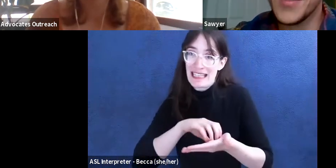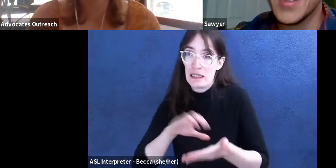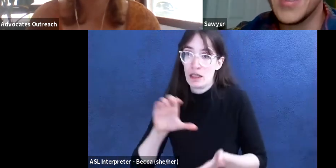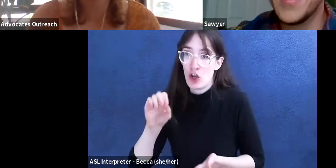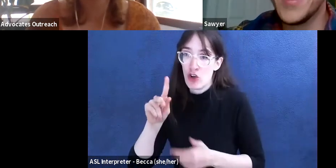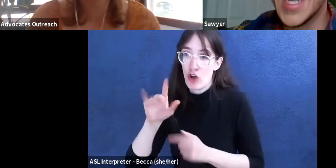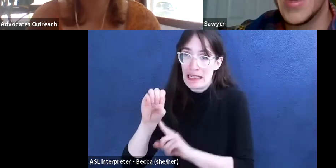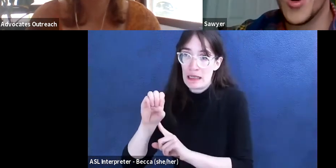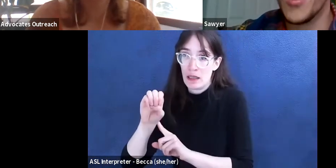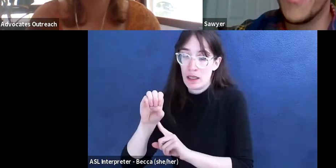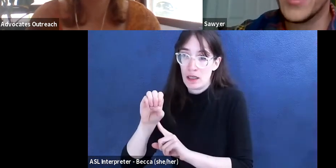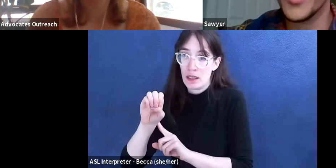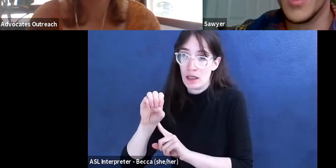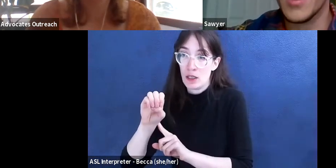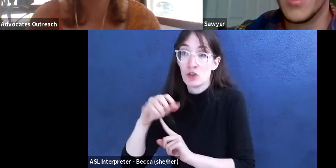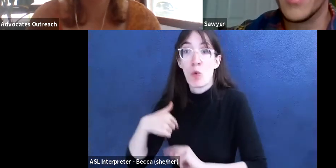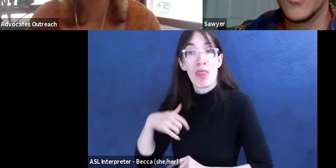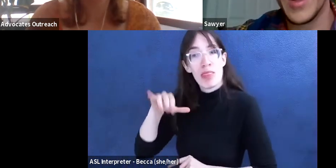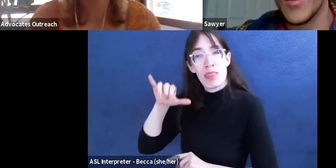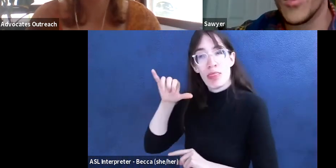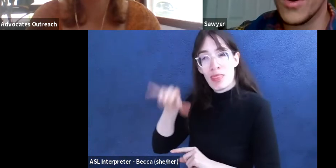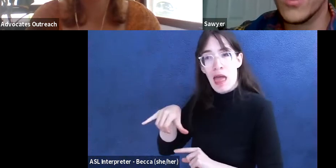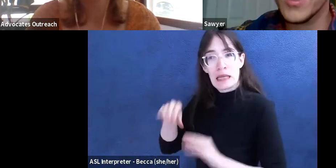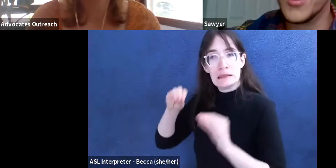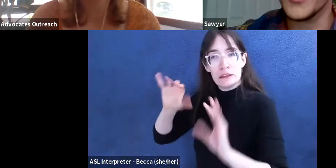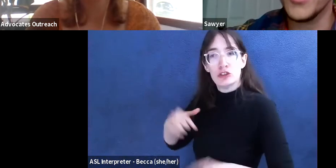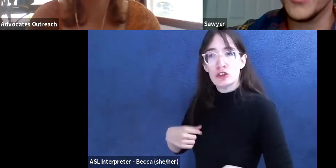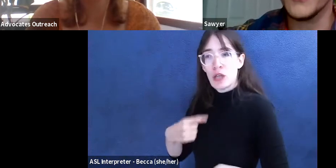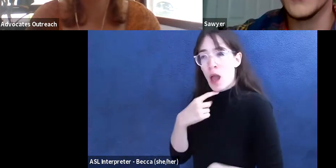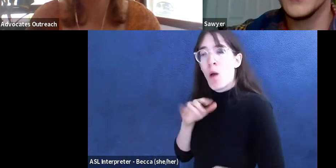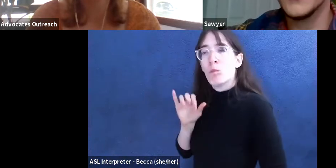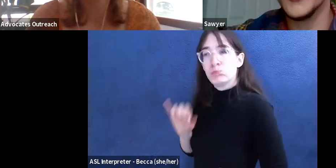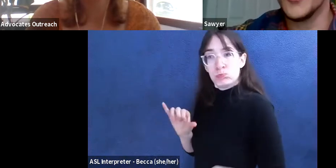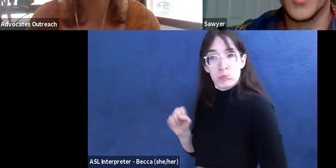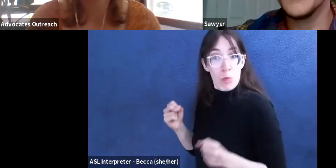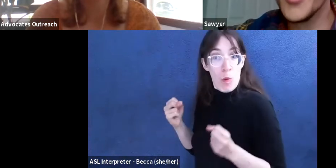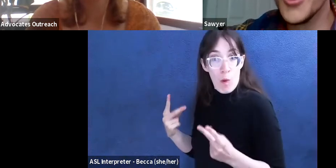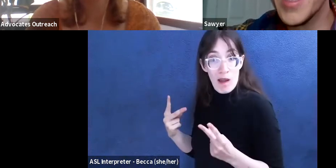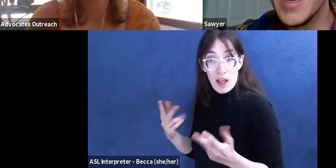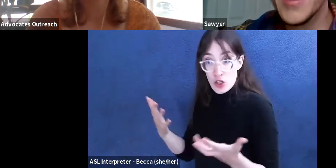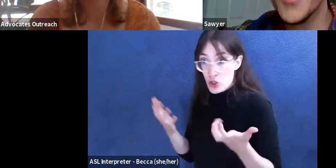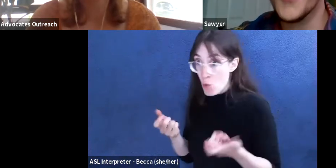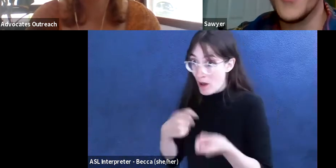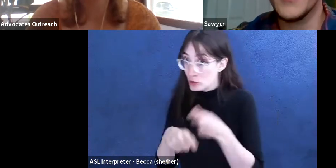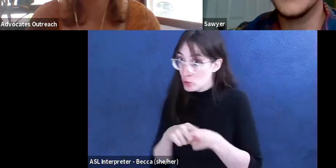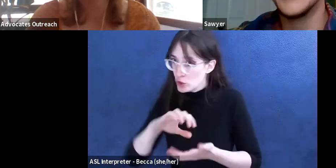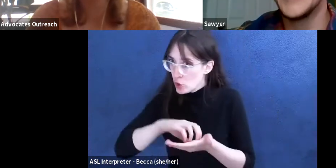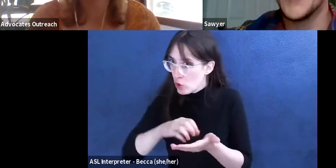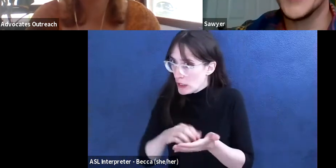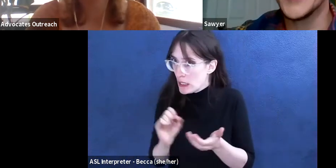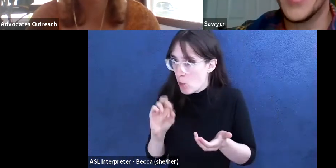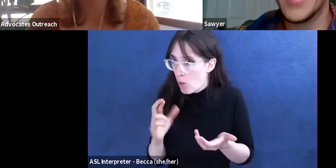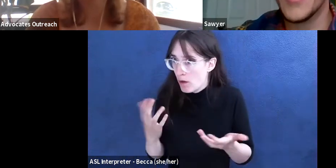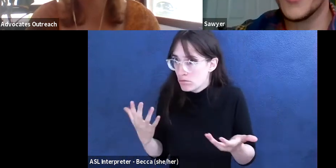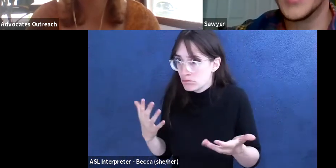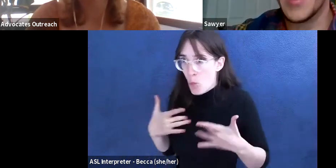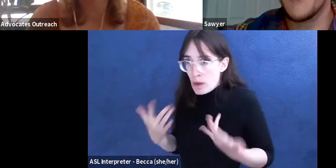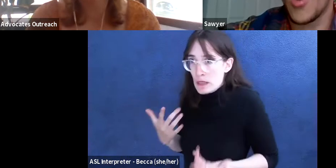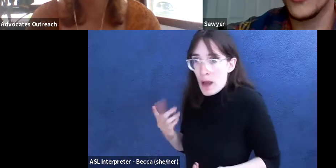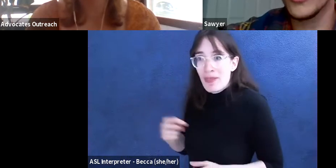feel as embarrassed as you might imagine feeling when you're talking to like a 10-year-old or a 15-year-old,